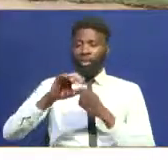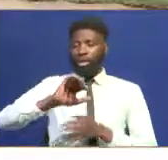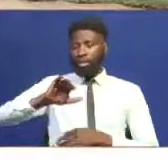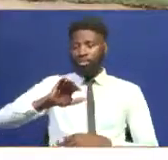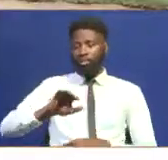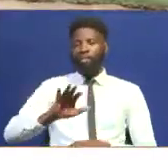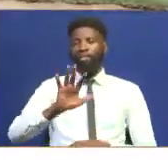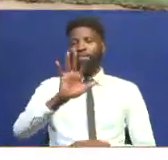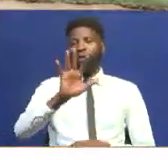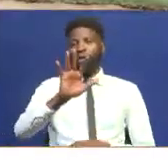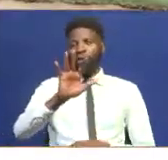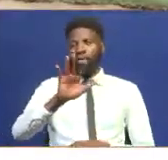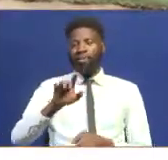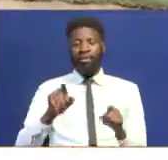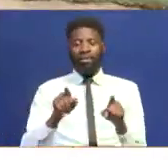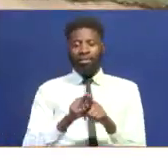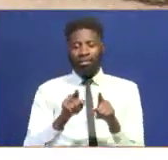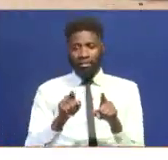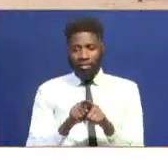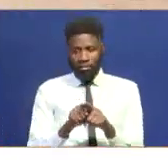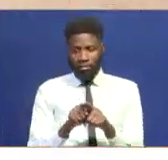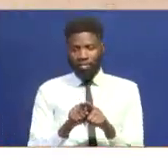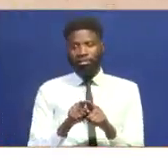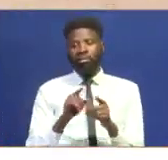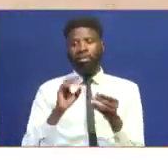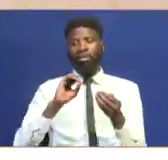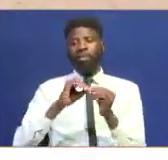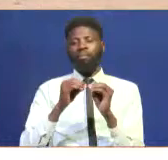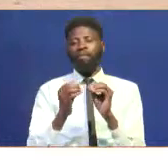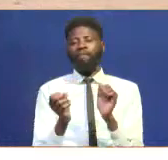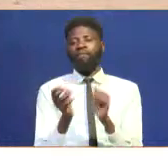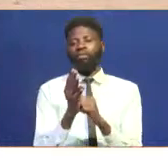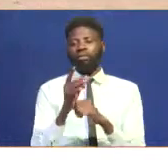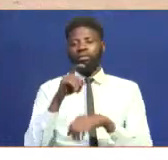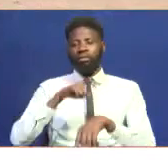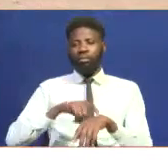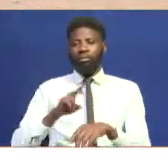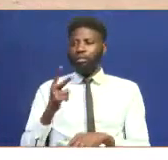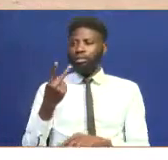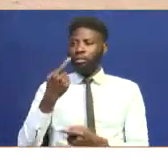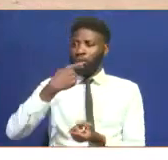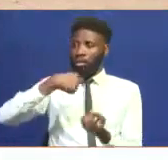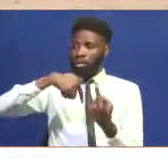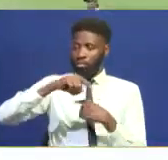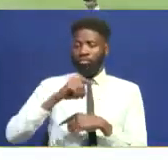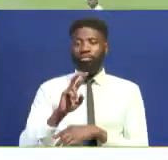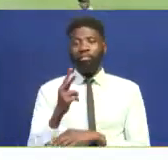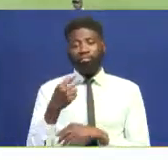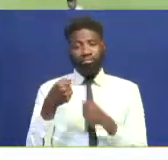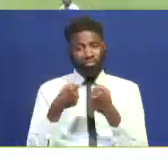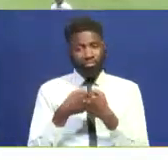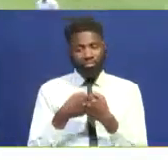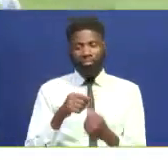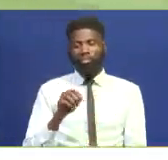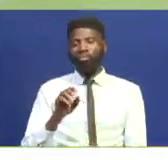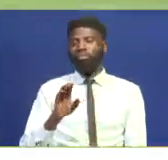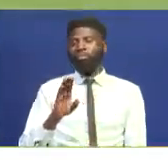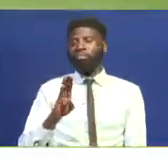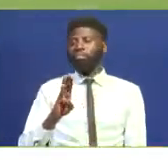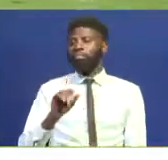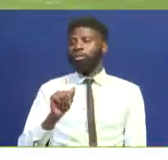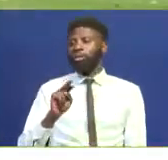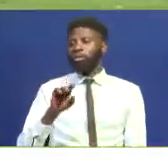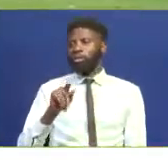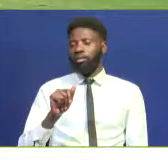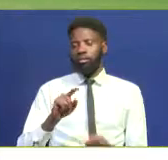holes, halved 3 and lost 1 to finish the match on number 14 of the second round. In the consolation match, Bianca, Ngecu and Junaid Manji